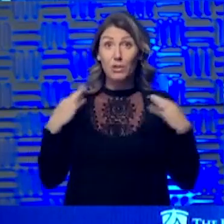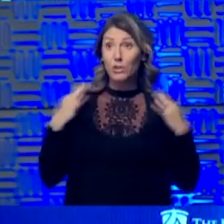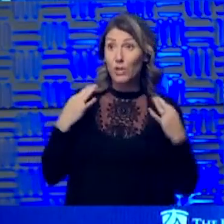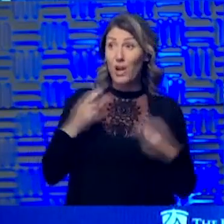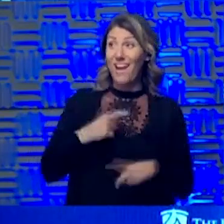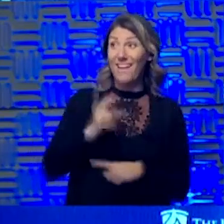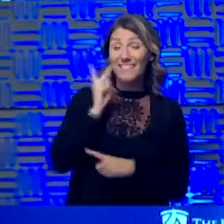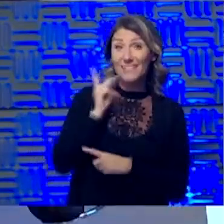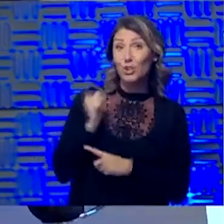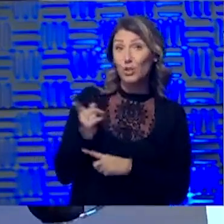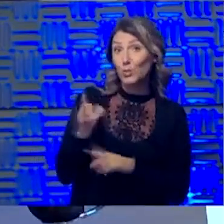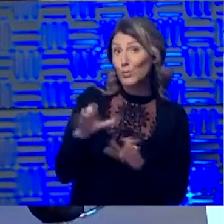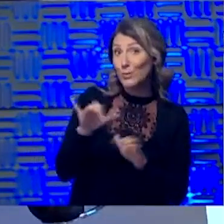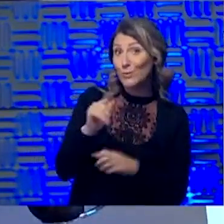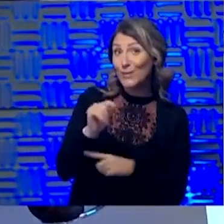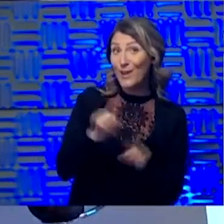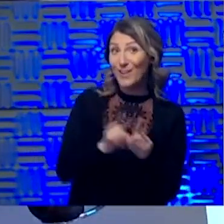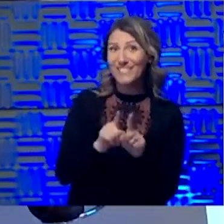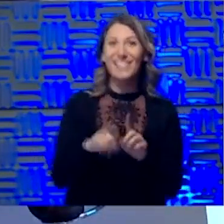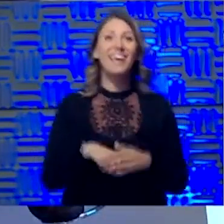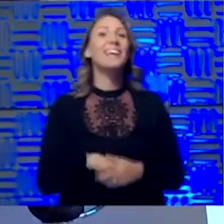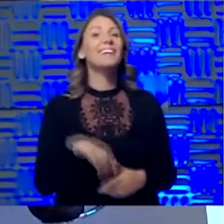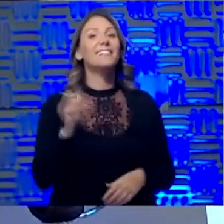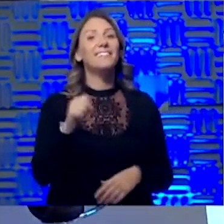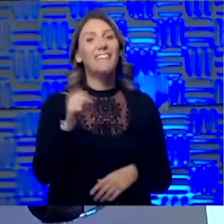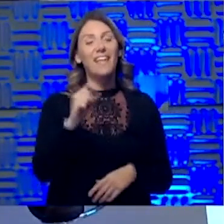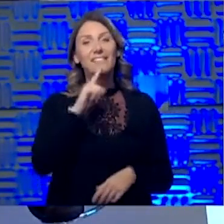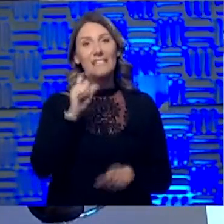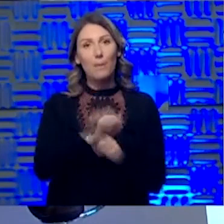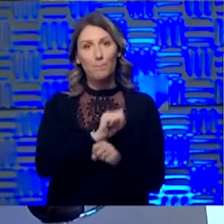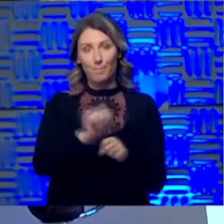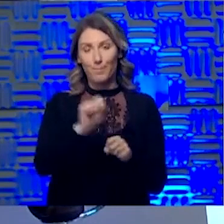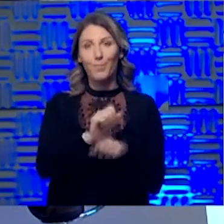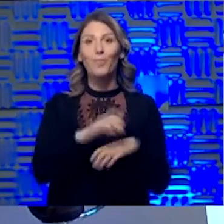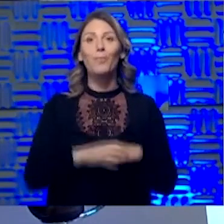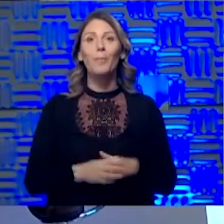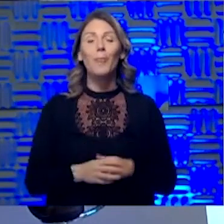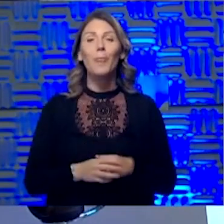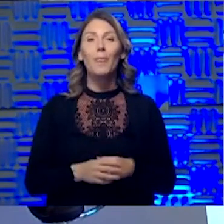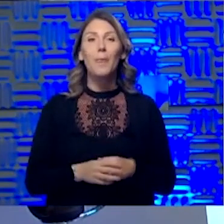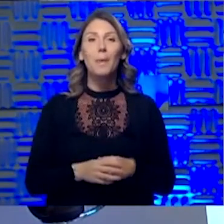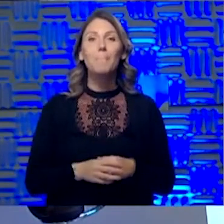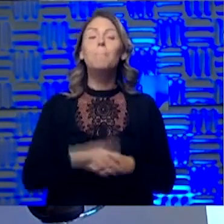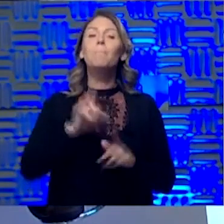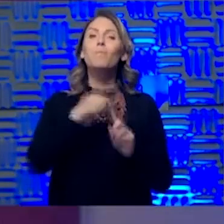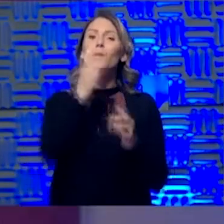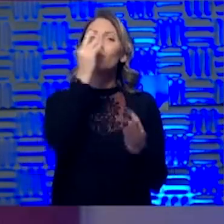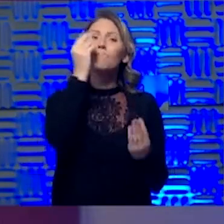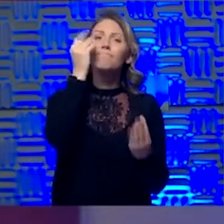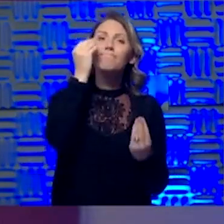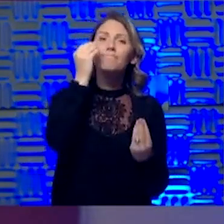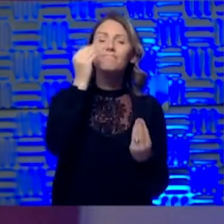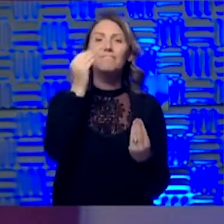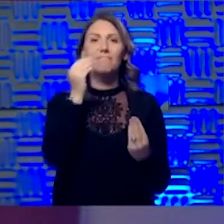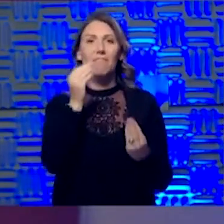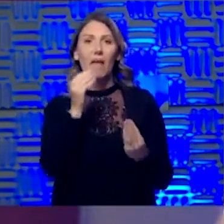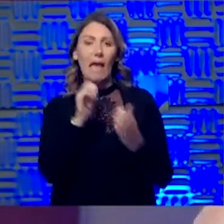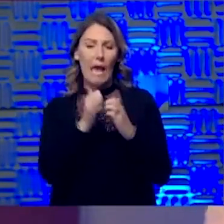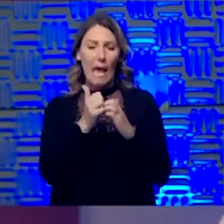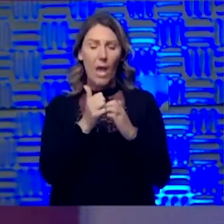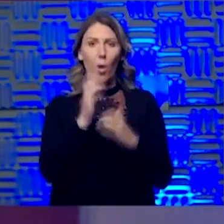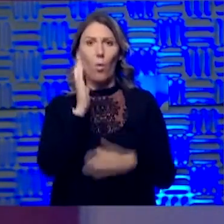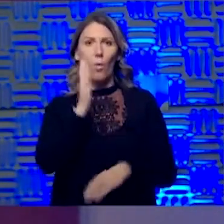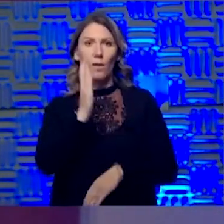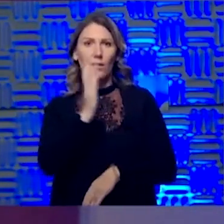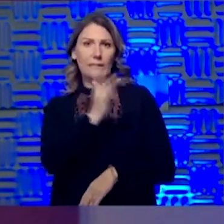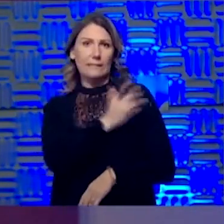too there. Gartner. Don't try the knife. I watch you Yeah, do it. absolutely. So I think when you think about how likely are you going to be to touch